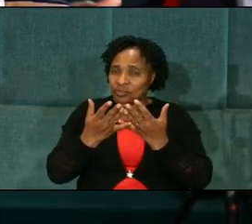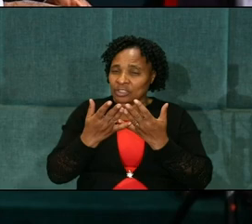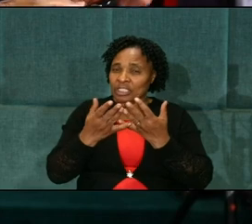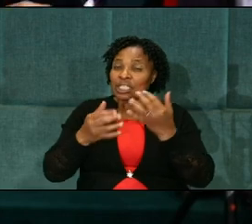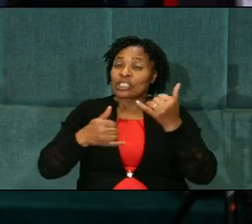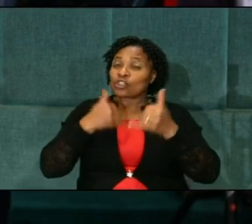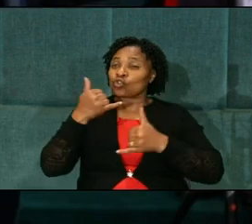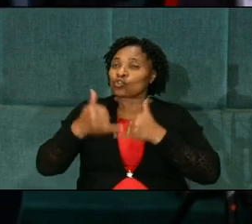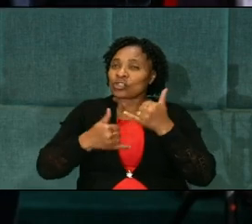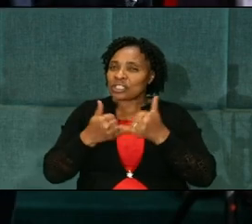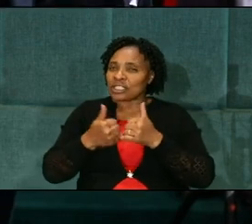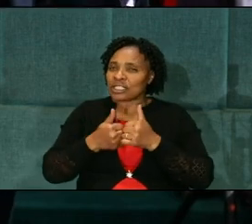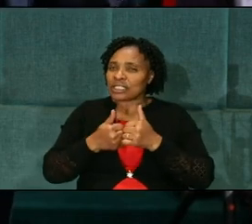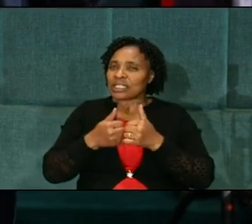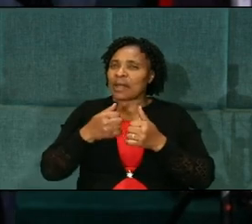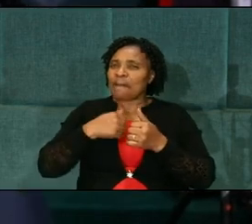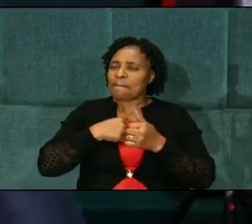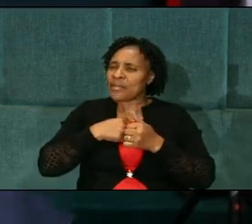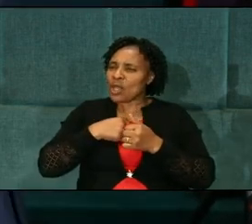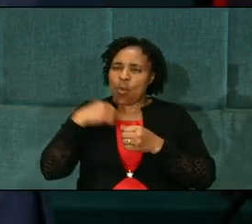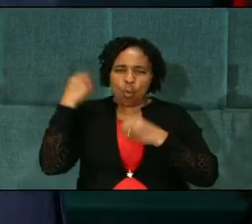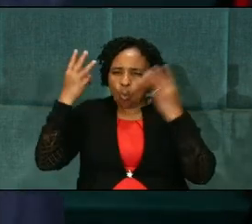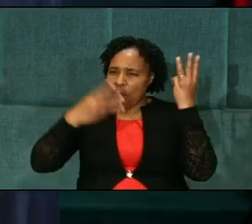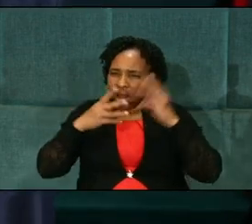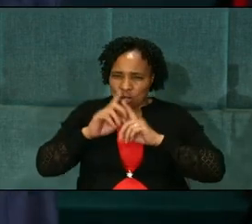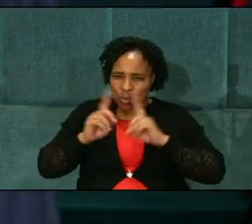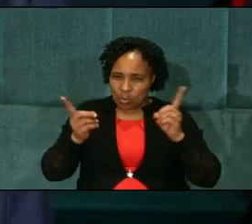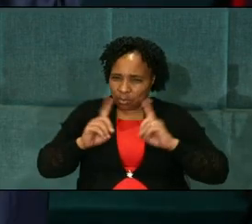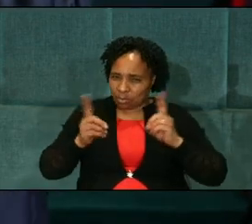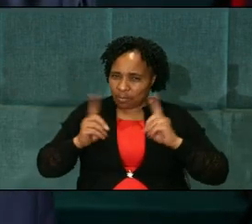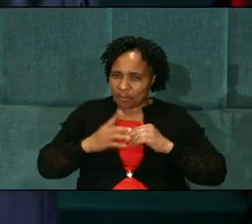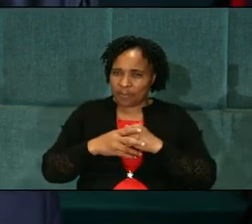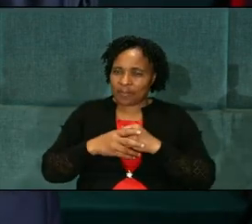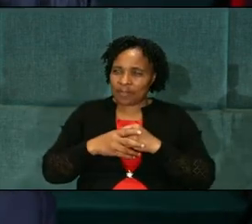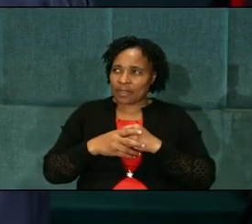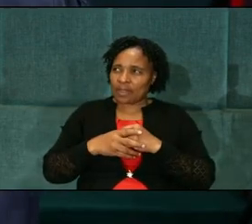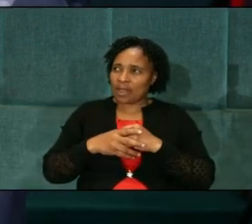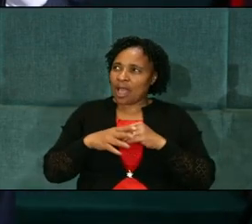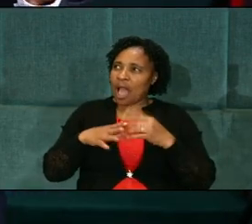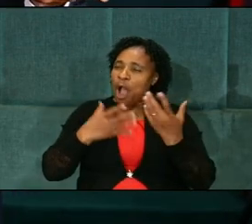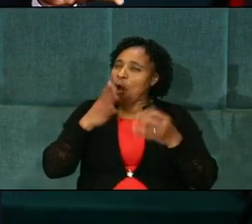Even if it is literal, I am still not too worried. 144,000 is not much.